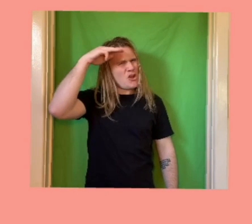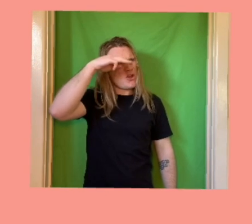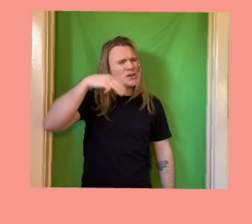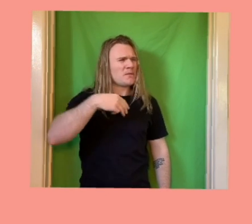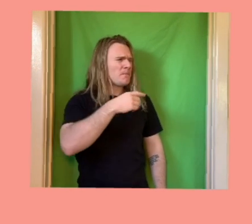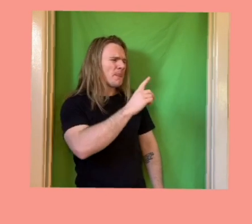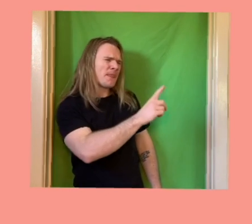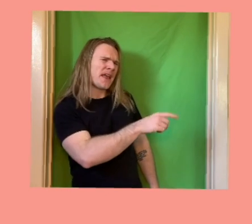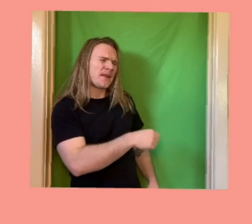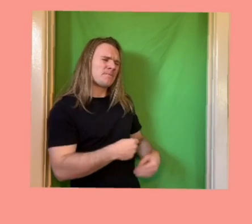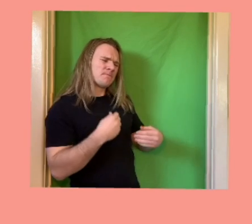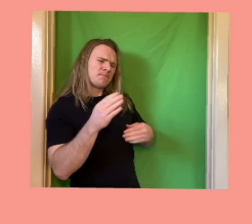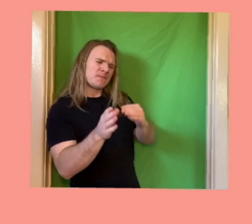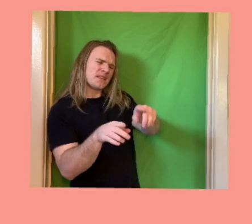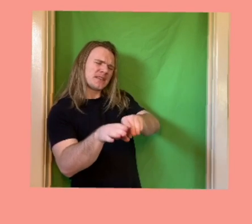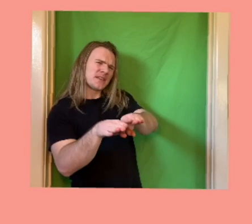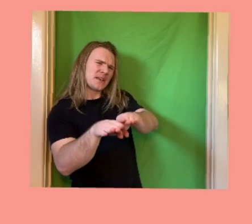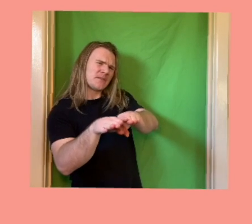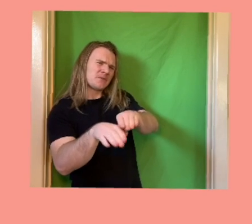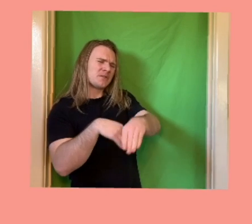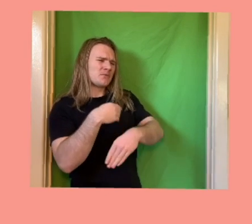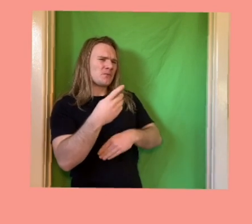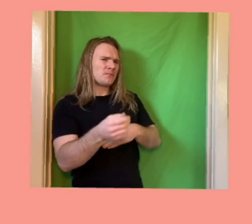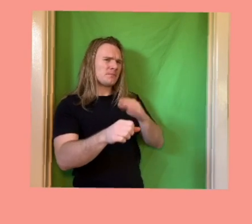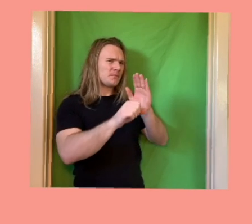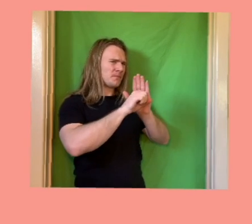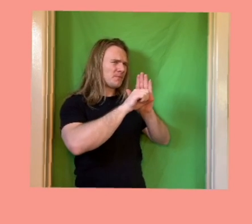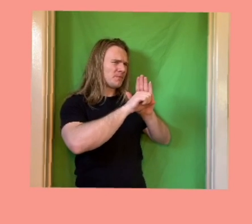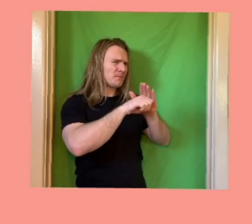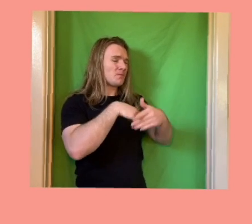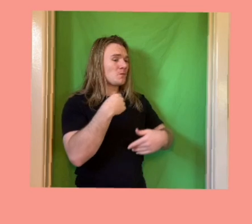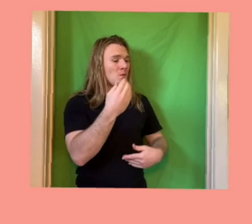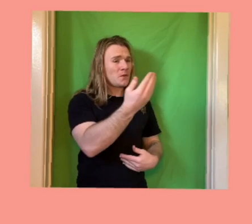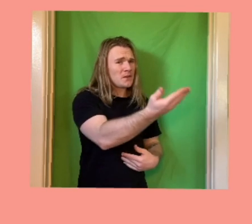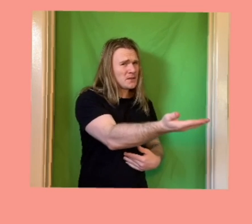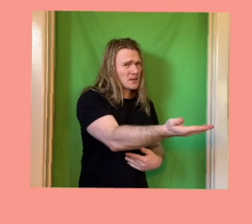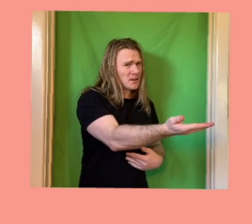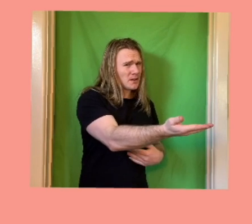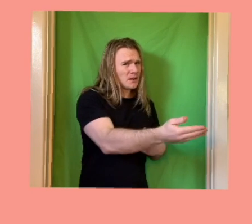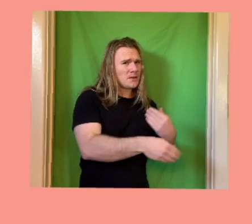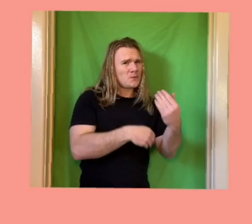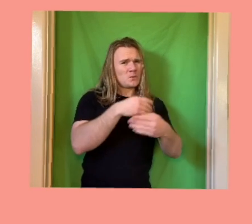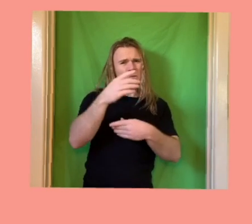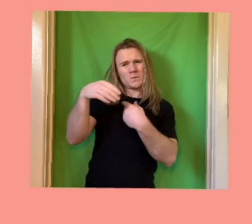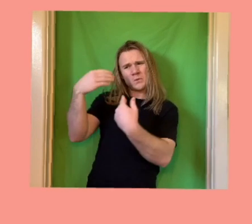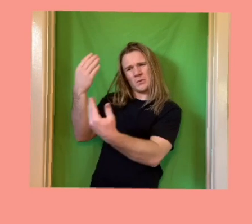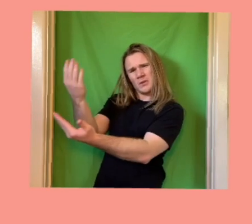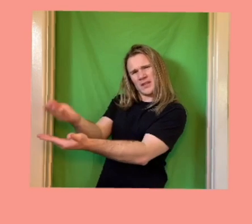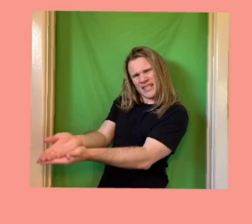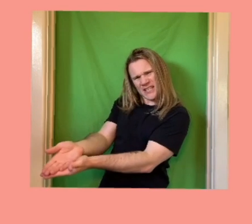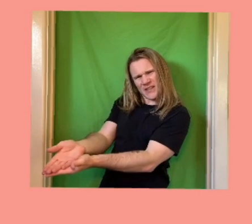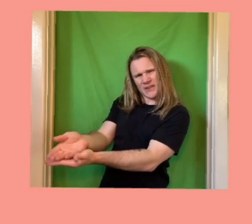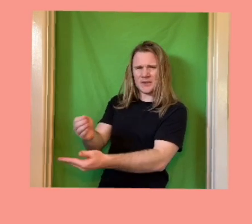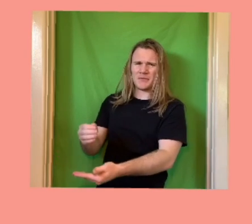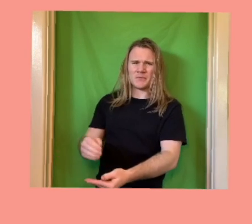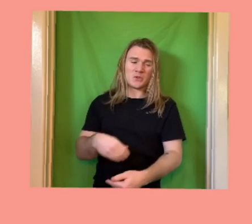is. If the numbers aren't the same, we might use the not equal sign.